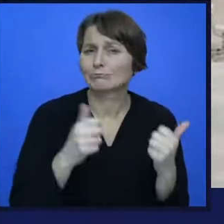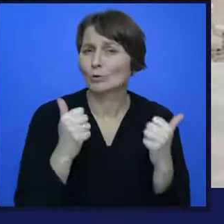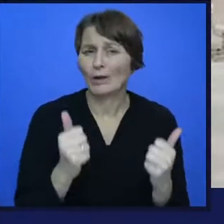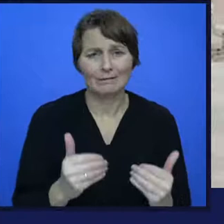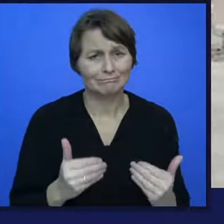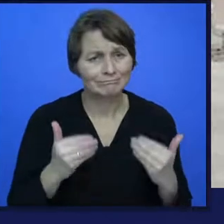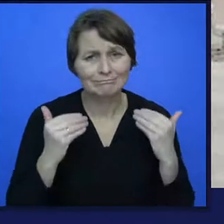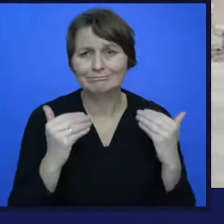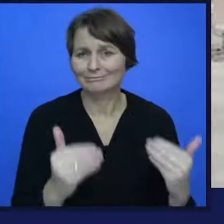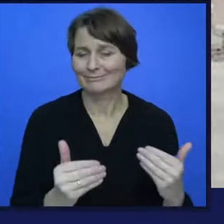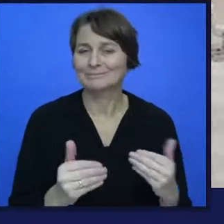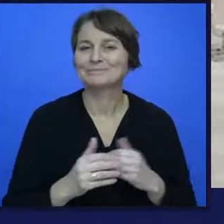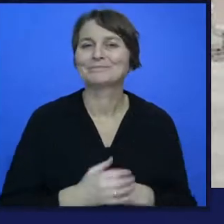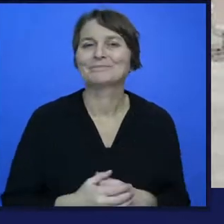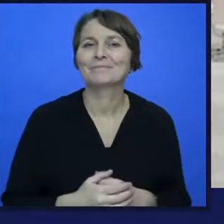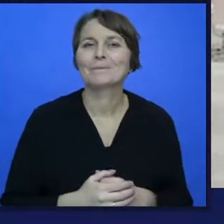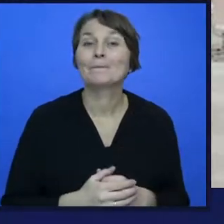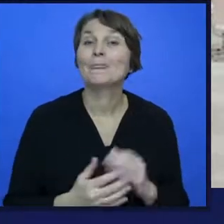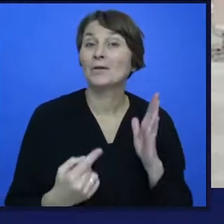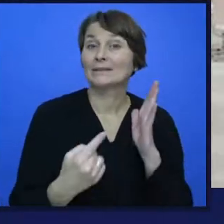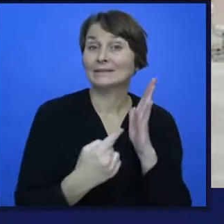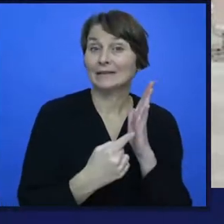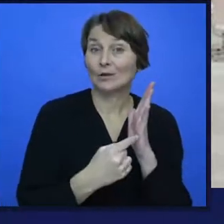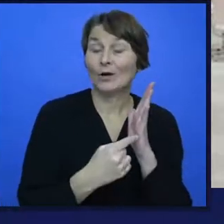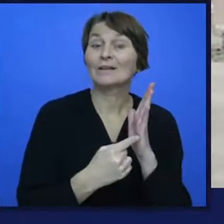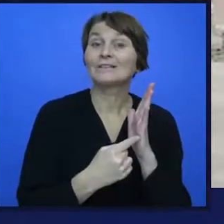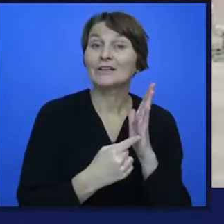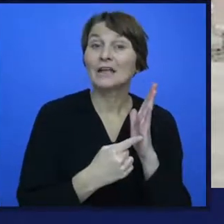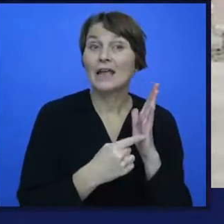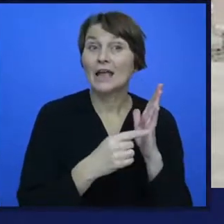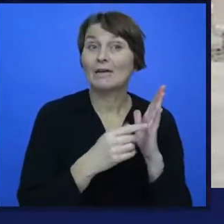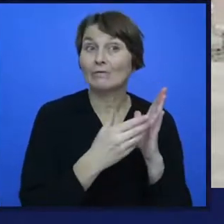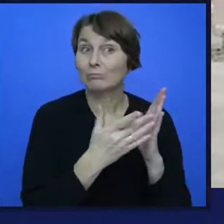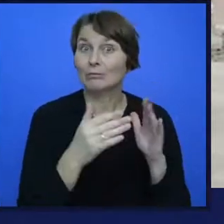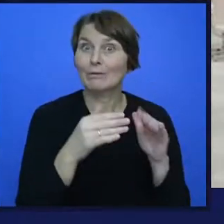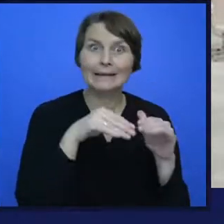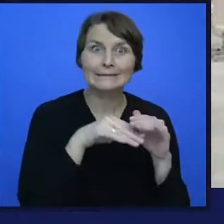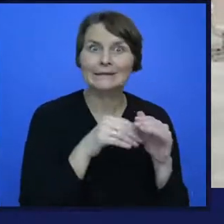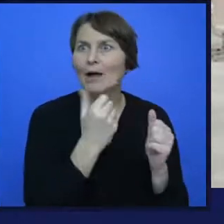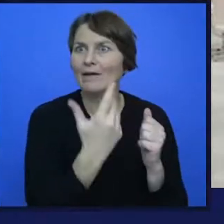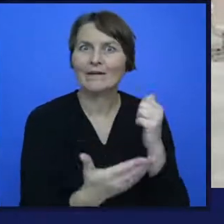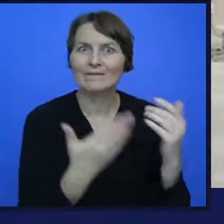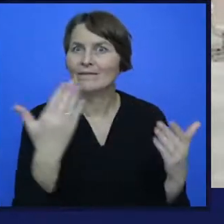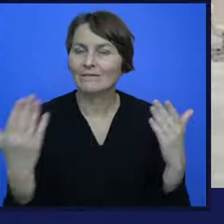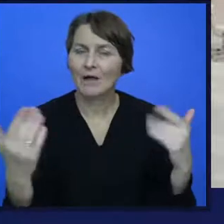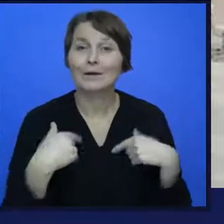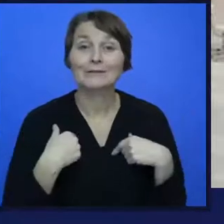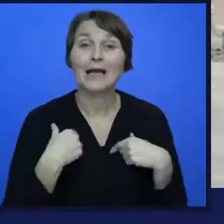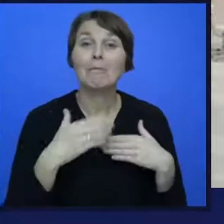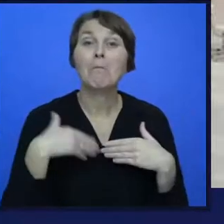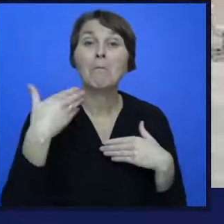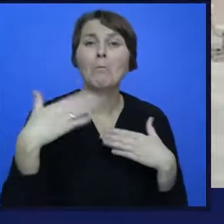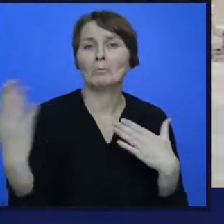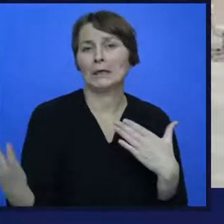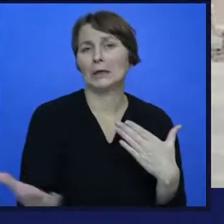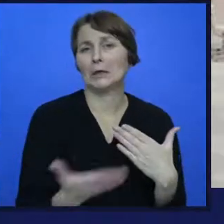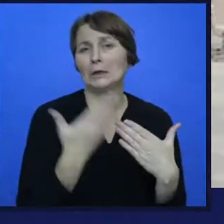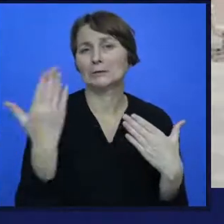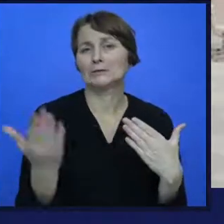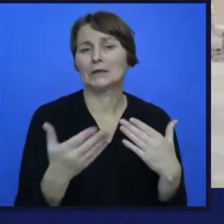technology, again, agree that the more and more accessible this becomes, the easier it's going to be. I mean, if you went back to